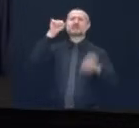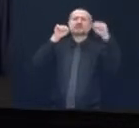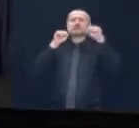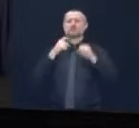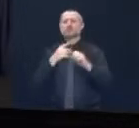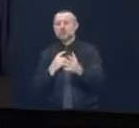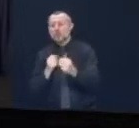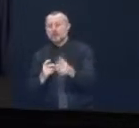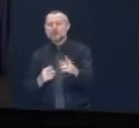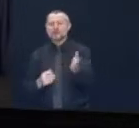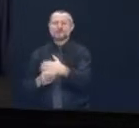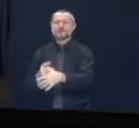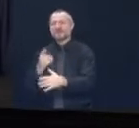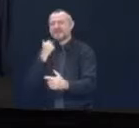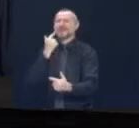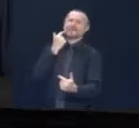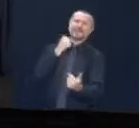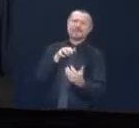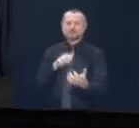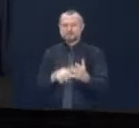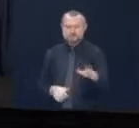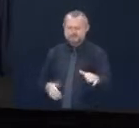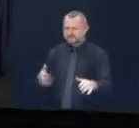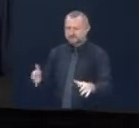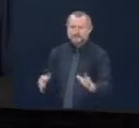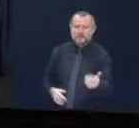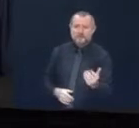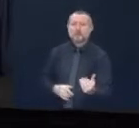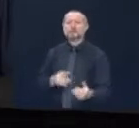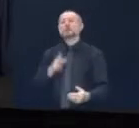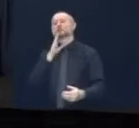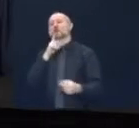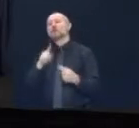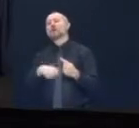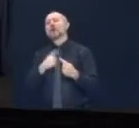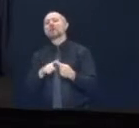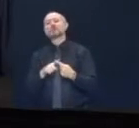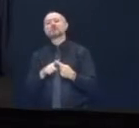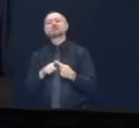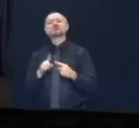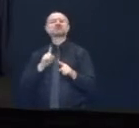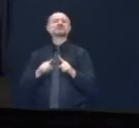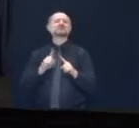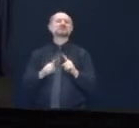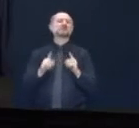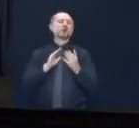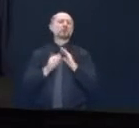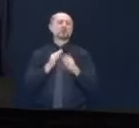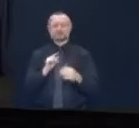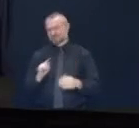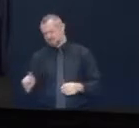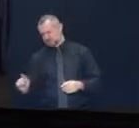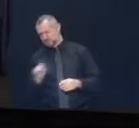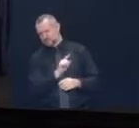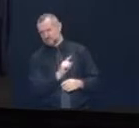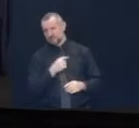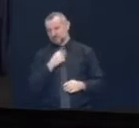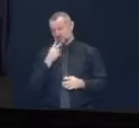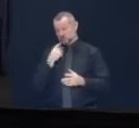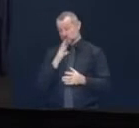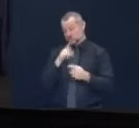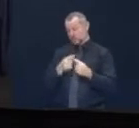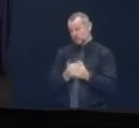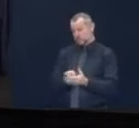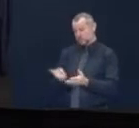there you go um speaking of individual communities we've just seen that a few weeks ago there was a